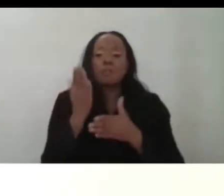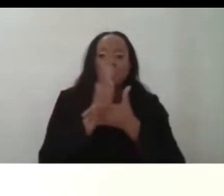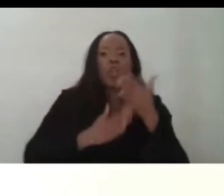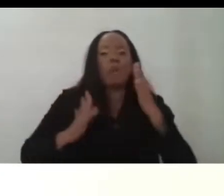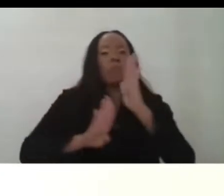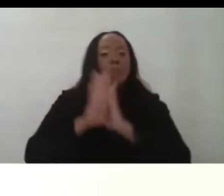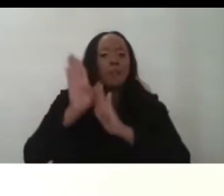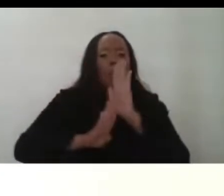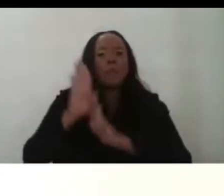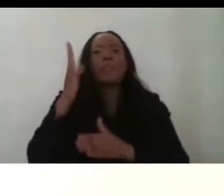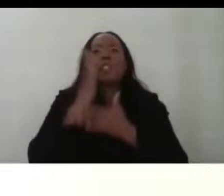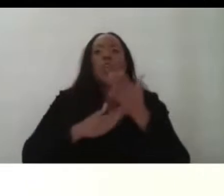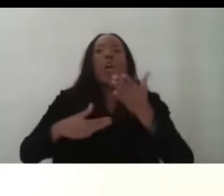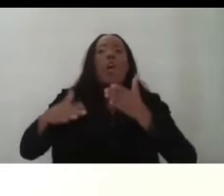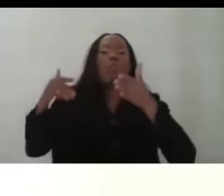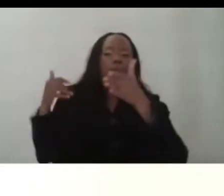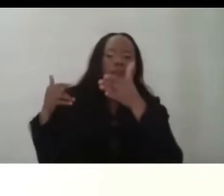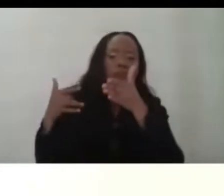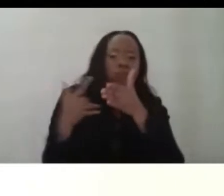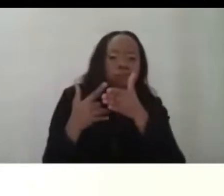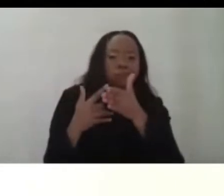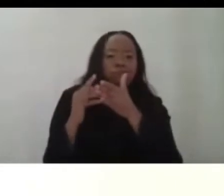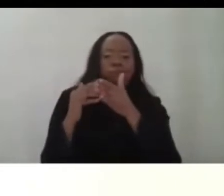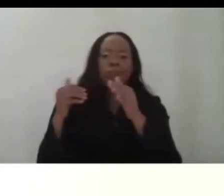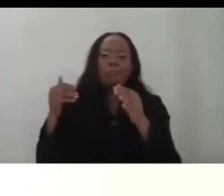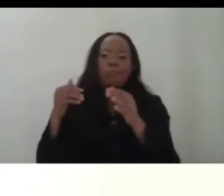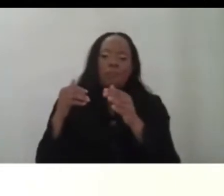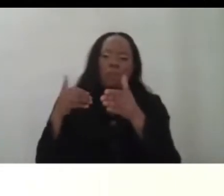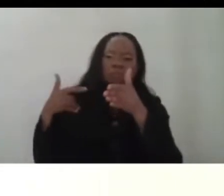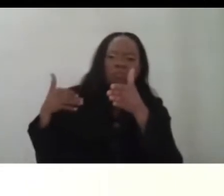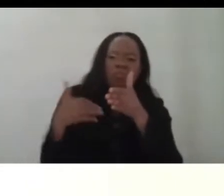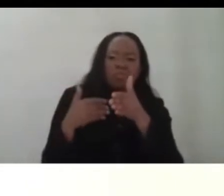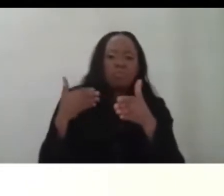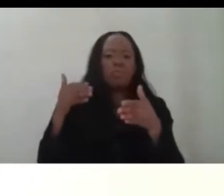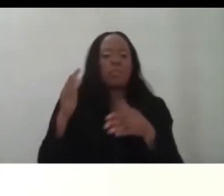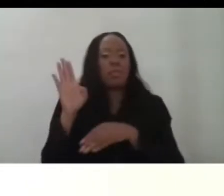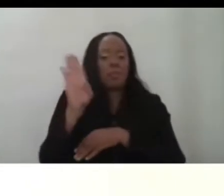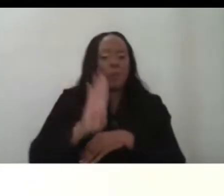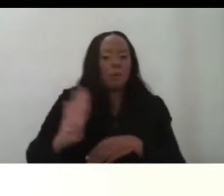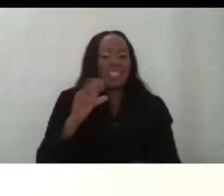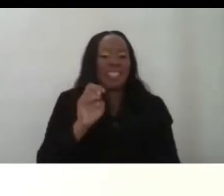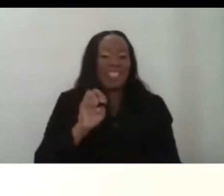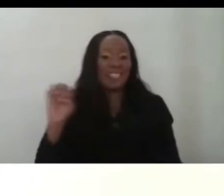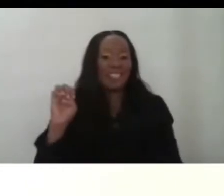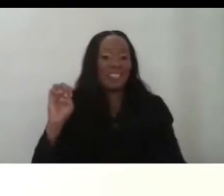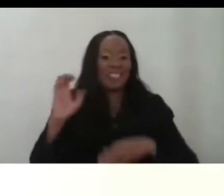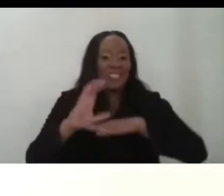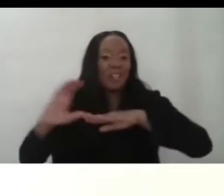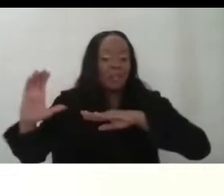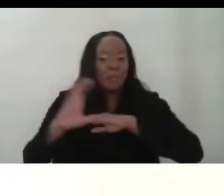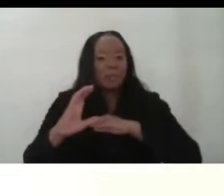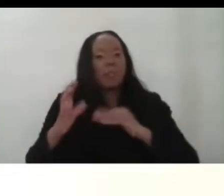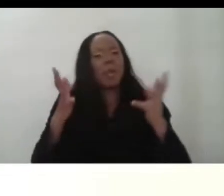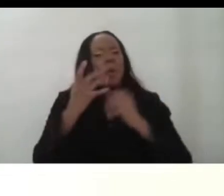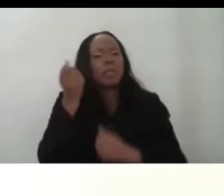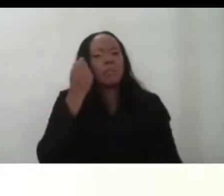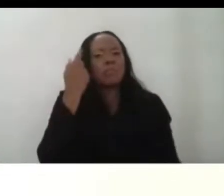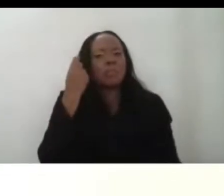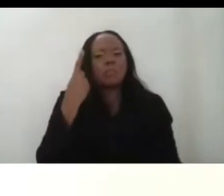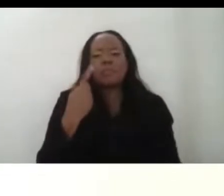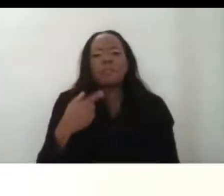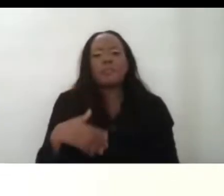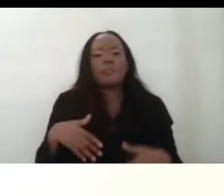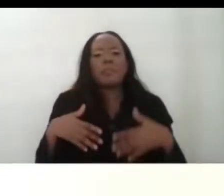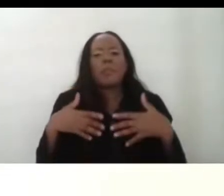towards Barbados, even Eastern Caribbean. So let's have a look at that to understand from our predictions what we may be looking at face